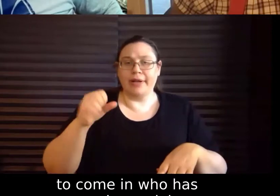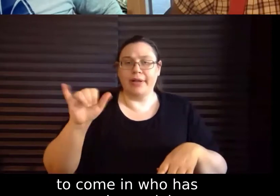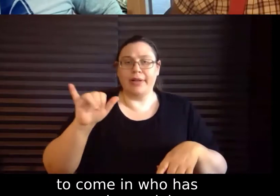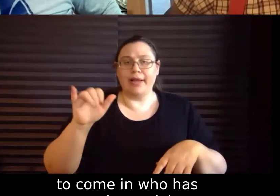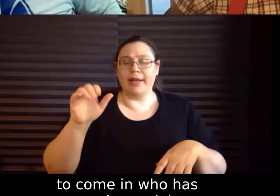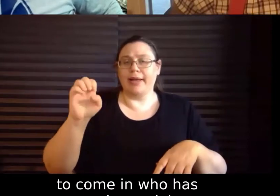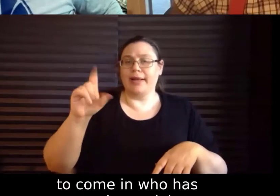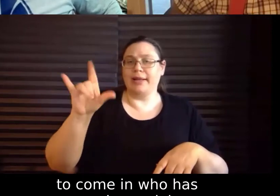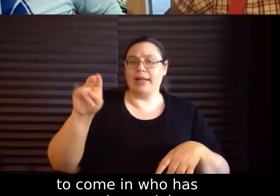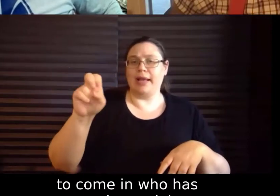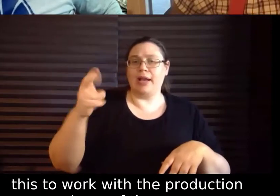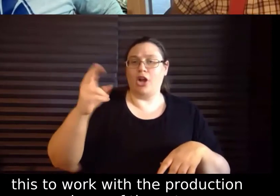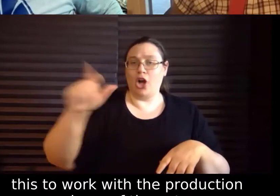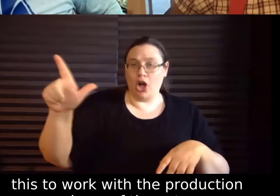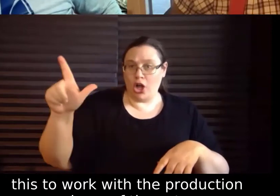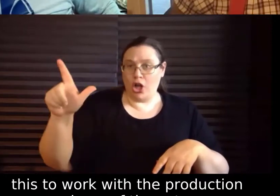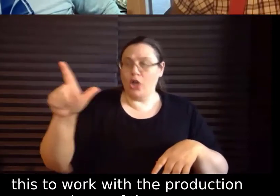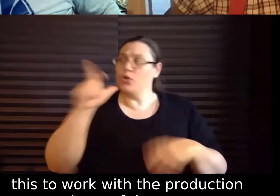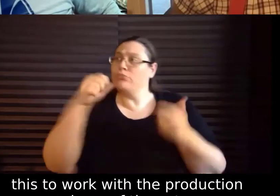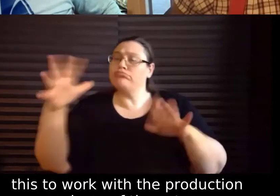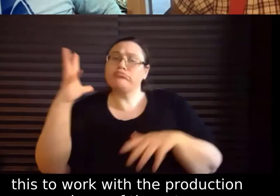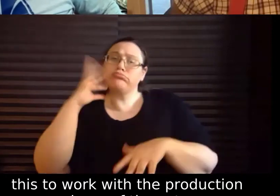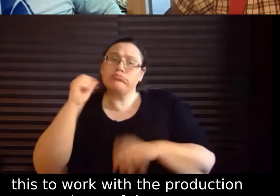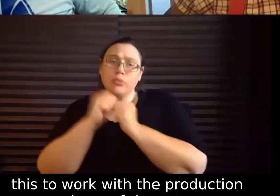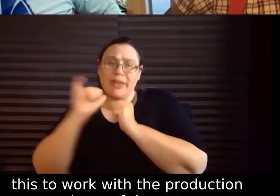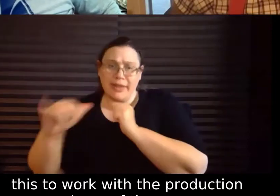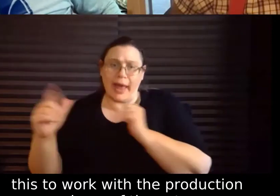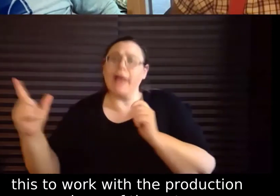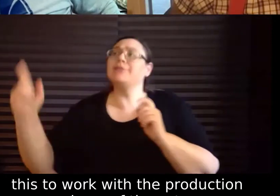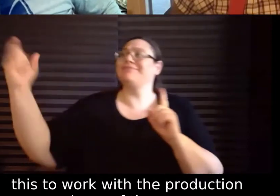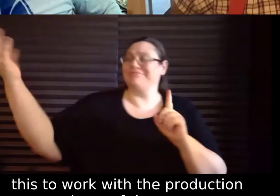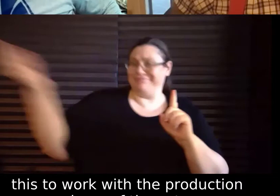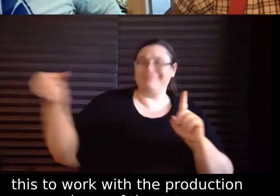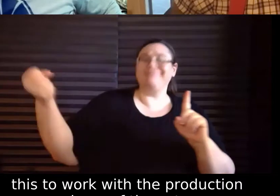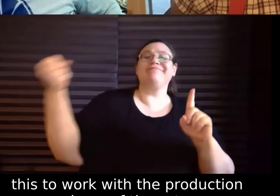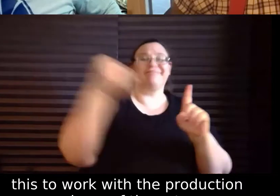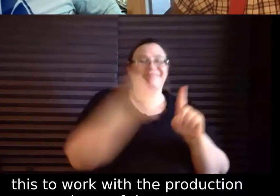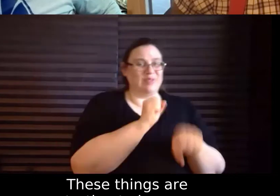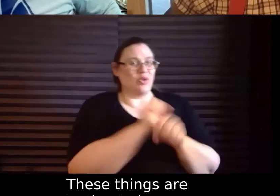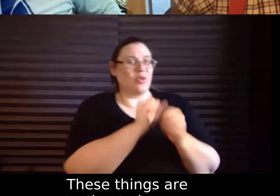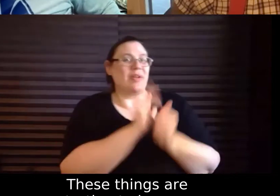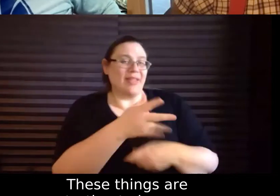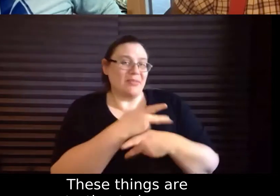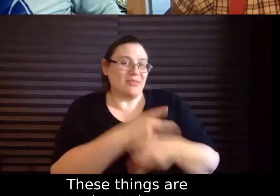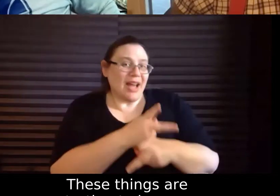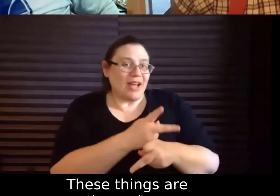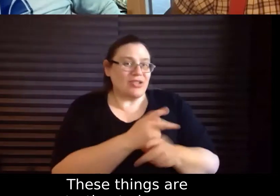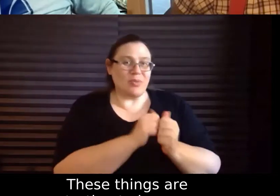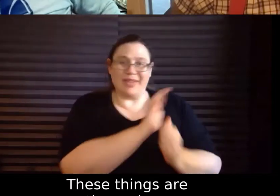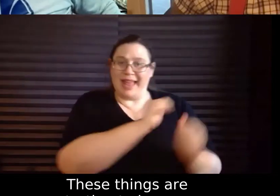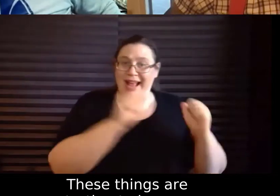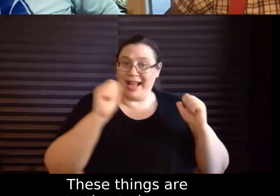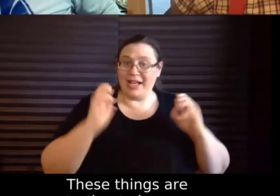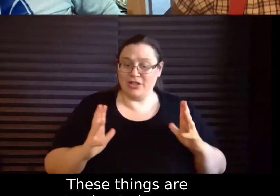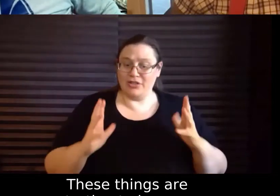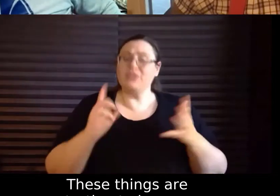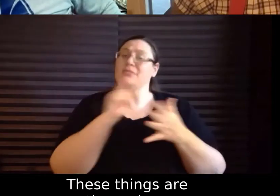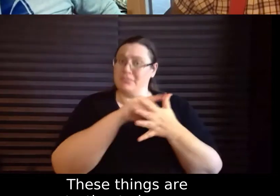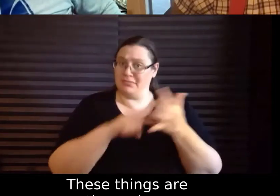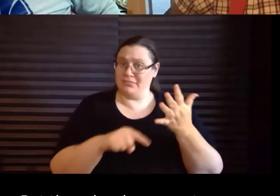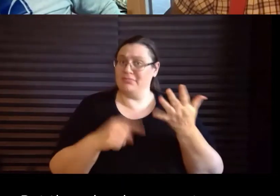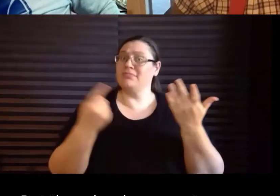come in who has an experience doing this to work with their production and one of their actors. These things are starting to